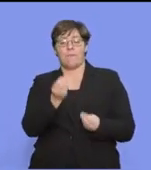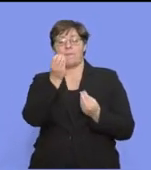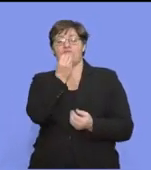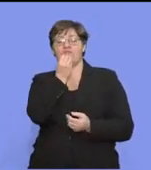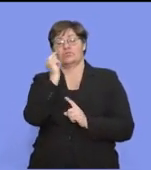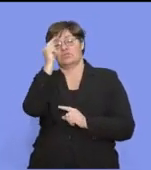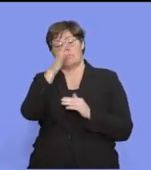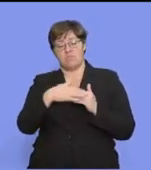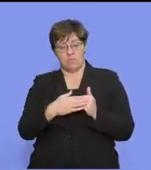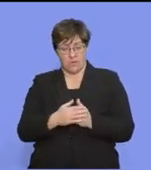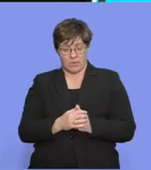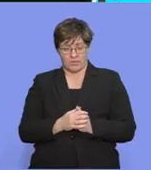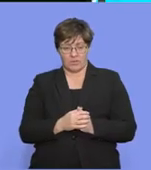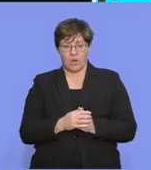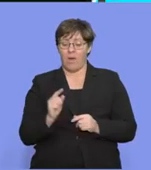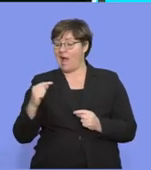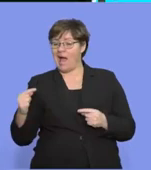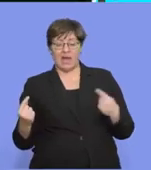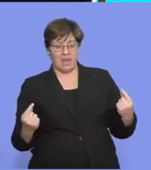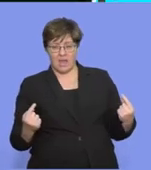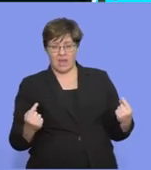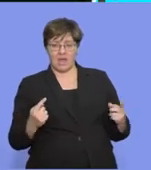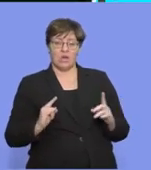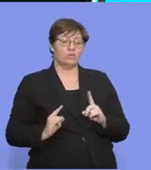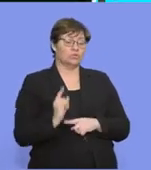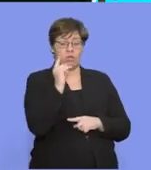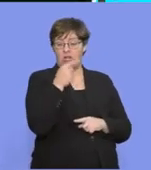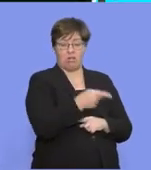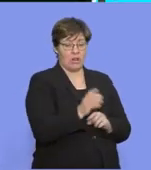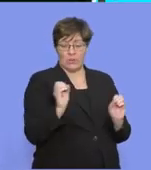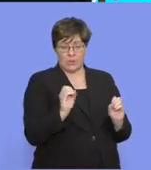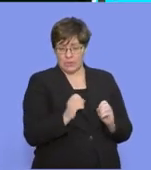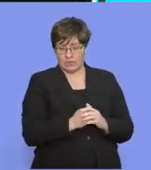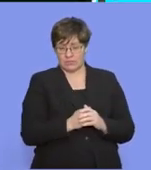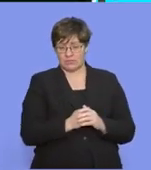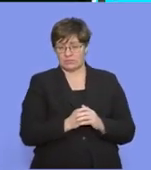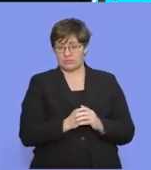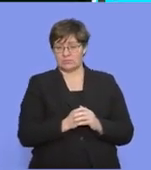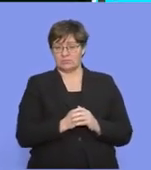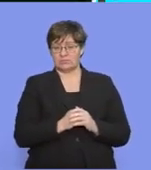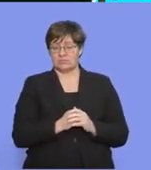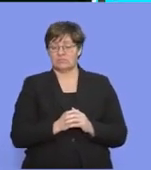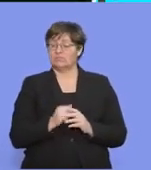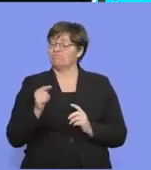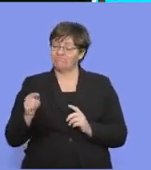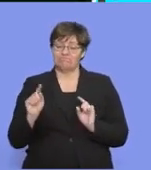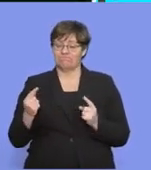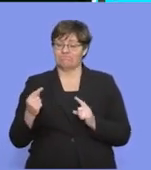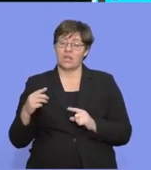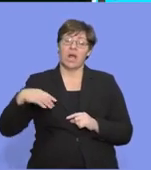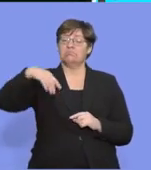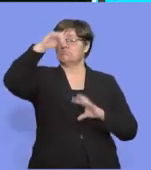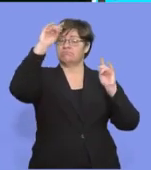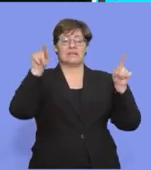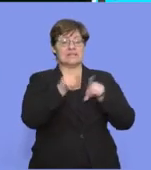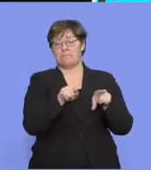food. There weren't any other organisms that were as tall as the giraffe, and they would not be able to reach